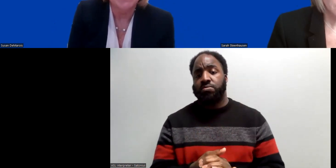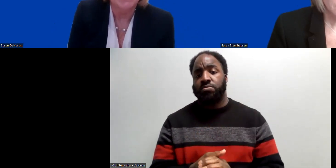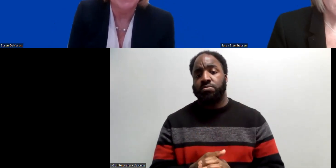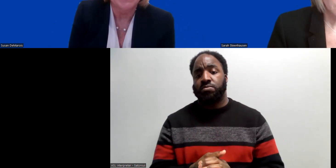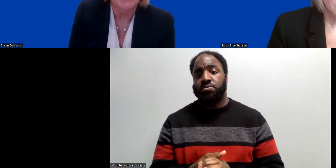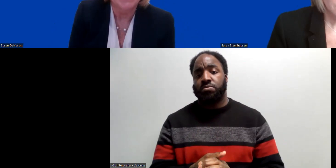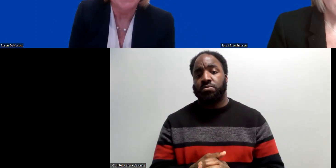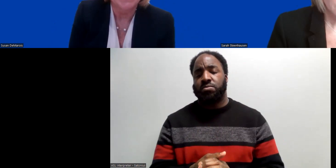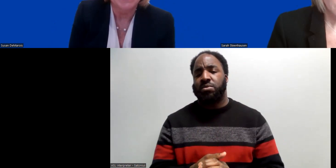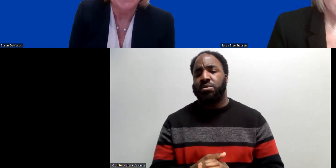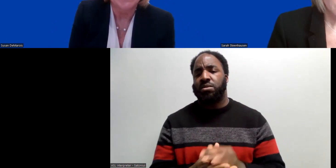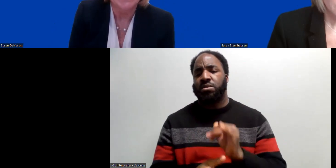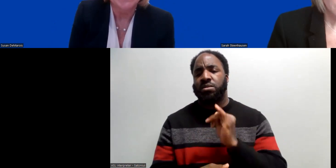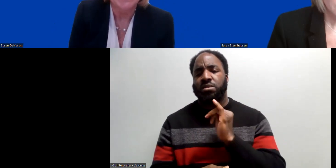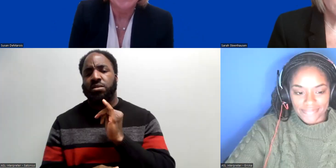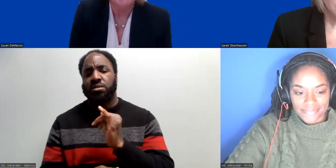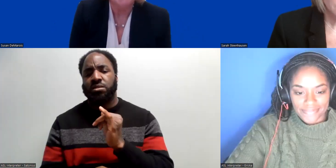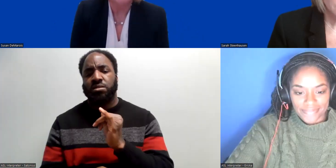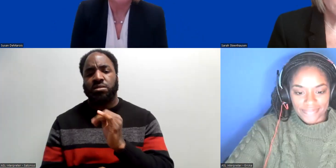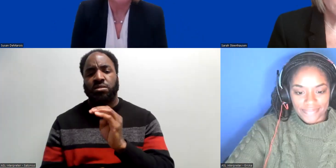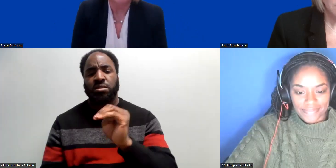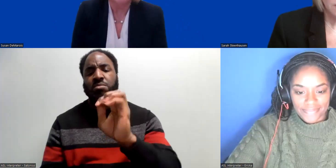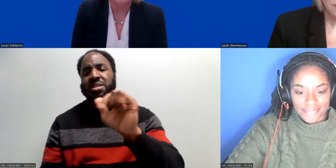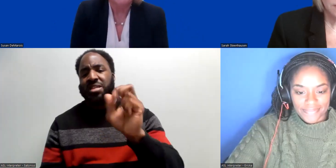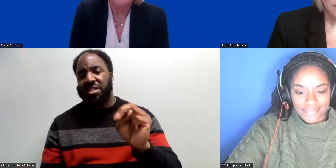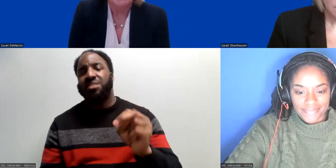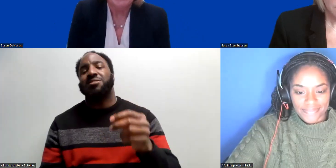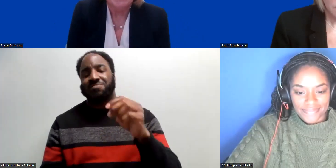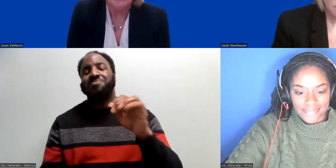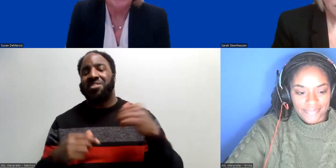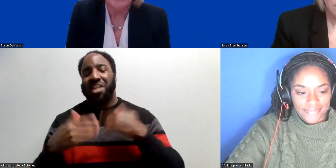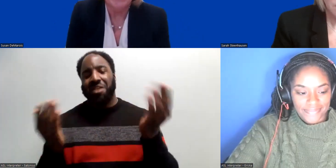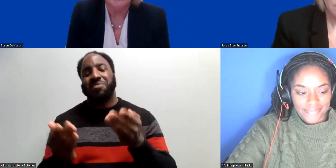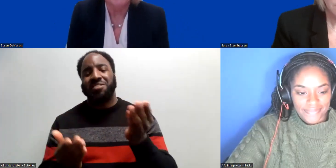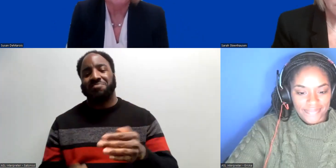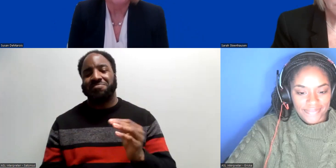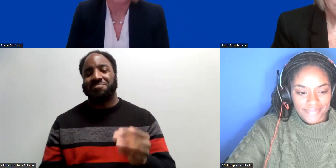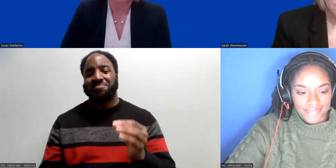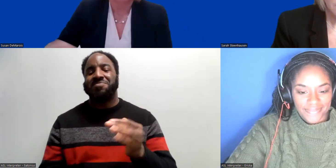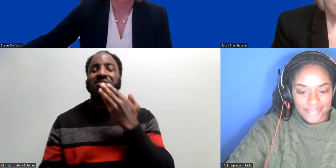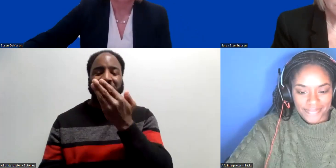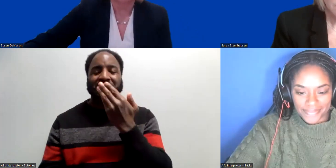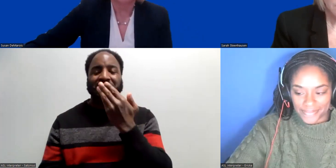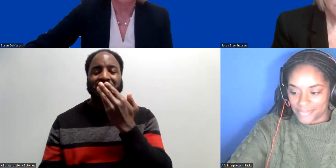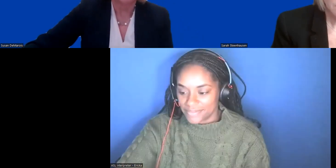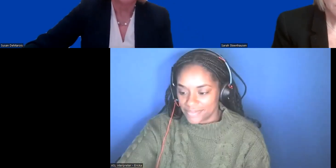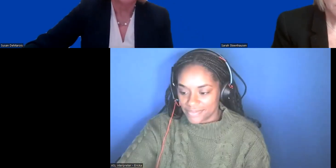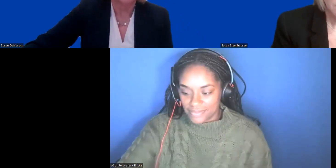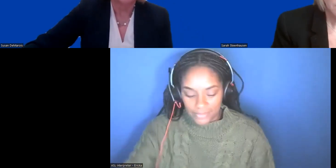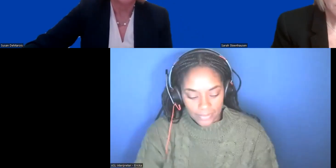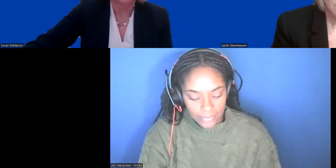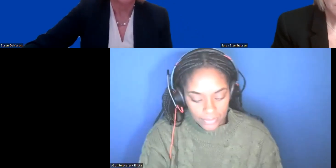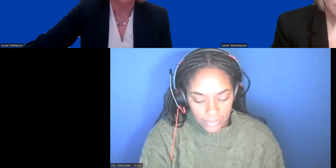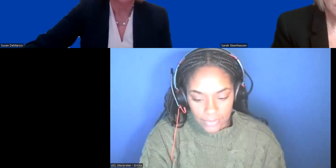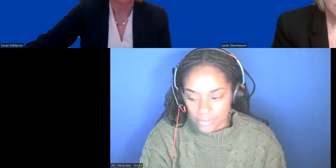Megan, is Megan gonna? I'm here. Yeah. There you are. Hi, Great. everybody. Thank you. You're very welcome.